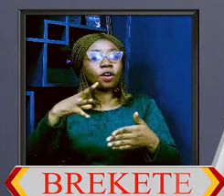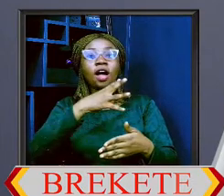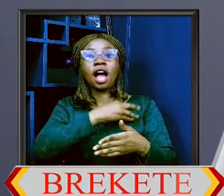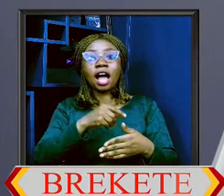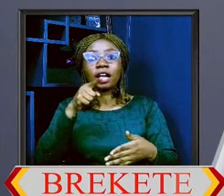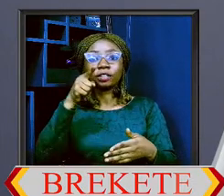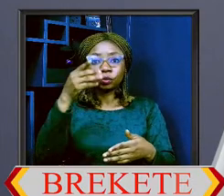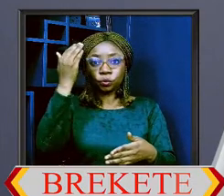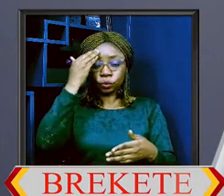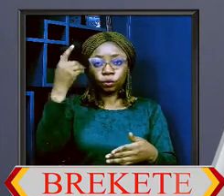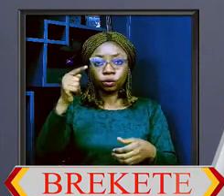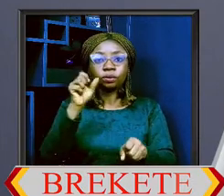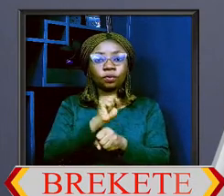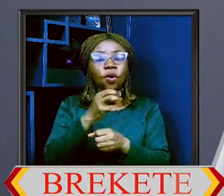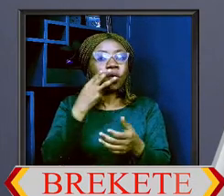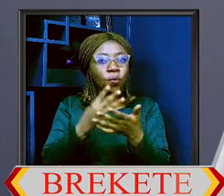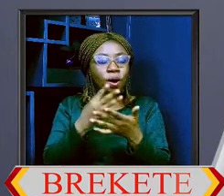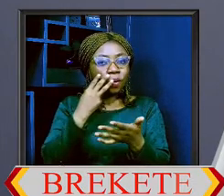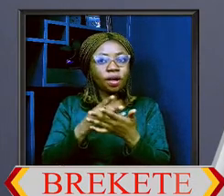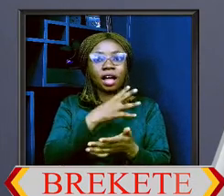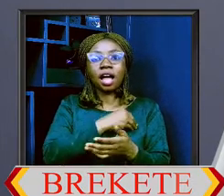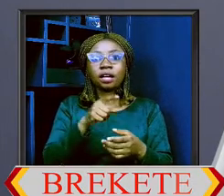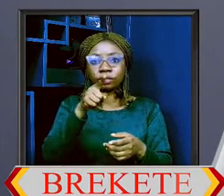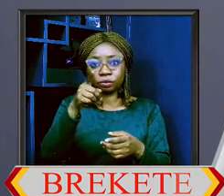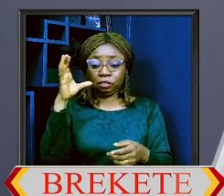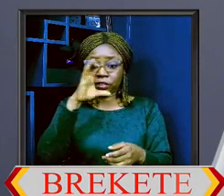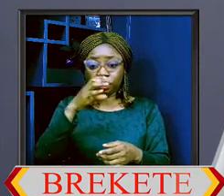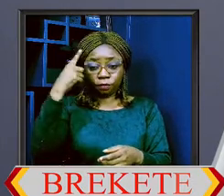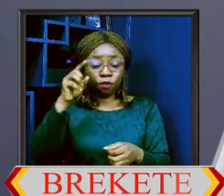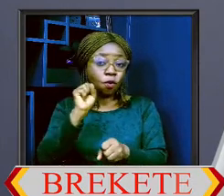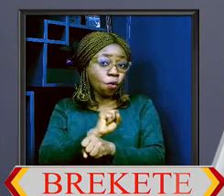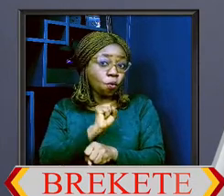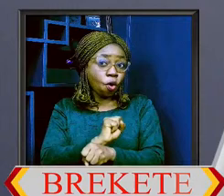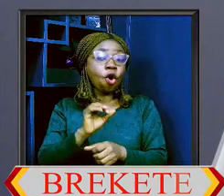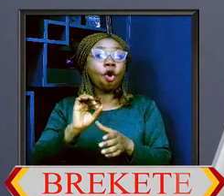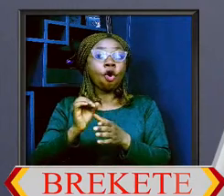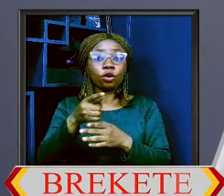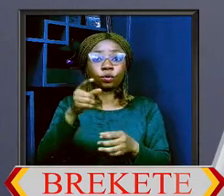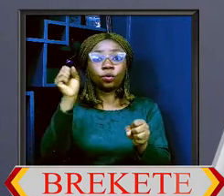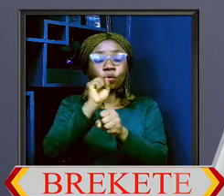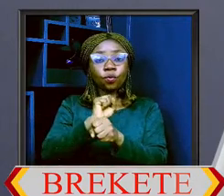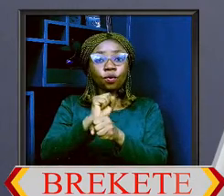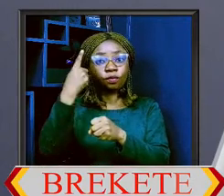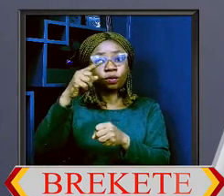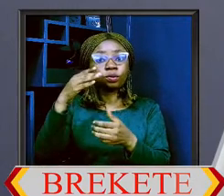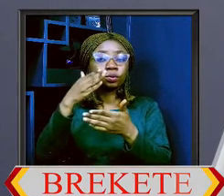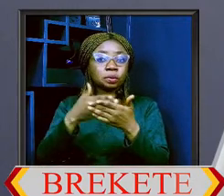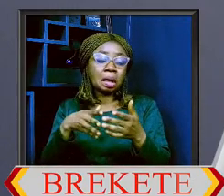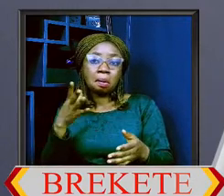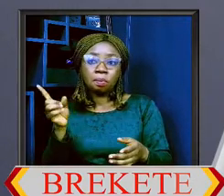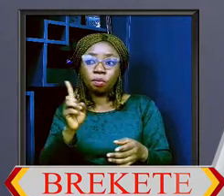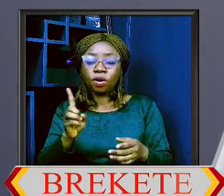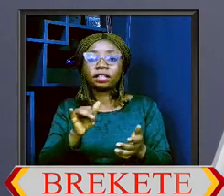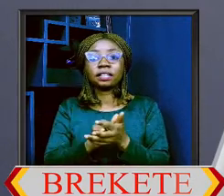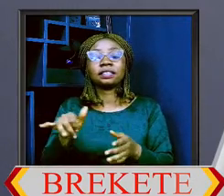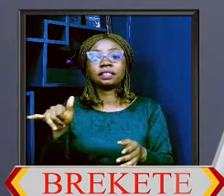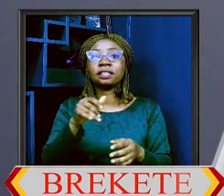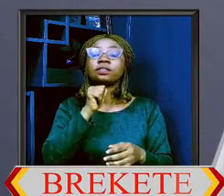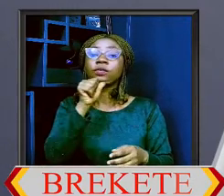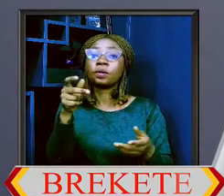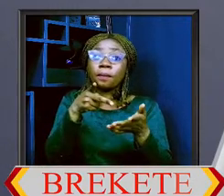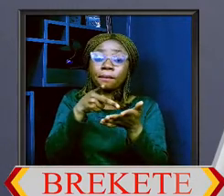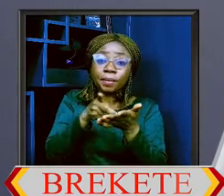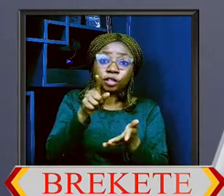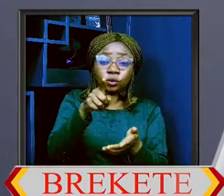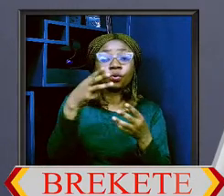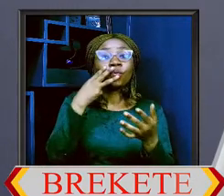and you you sa the work where well and you they look for work or you they work for somewhere where they know they pay you well or